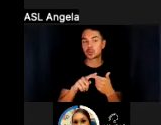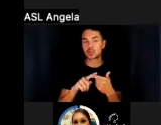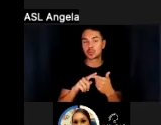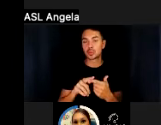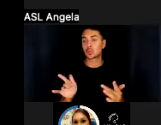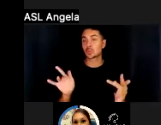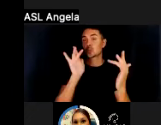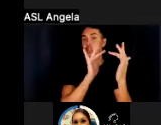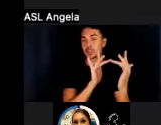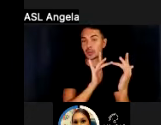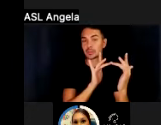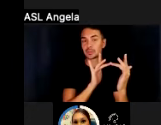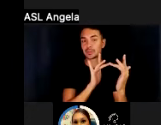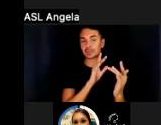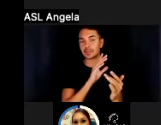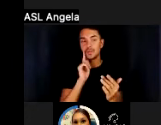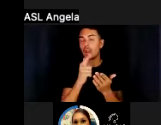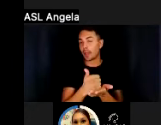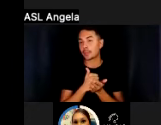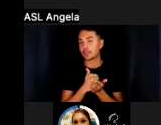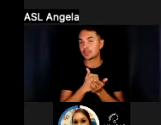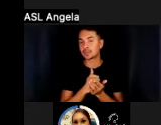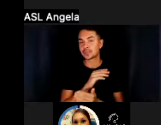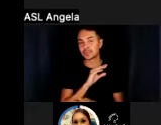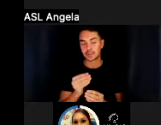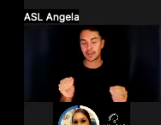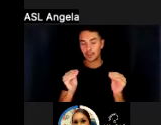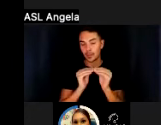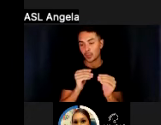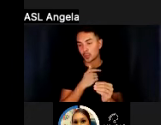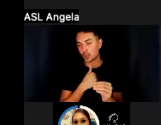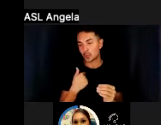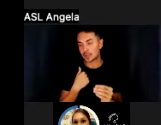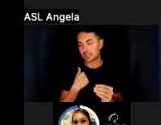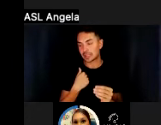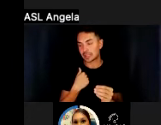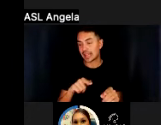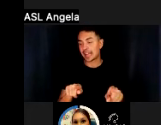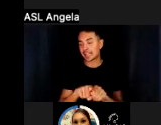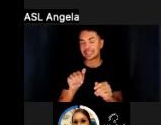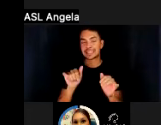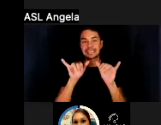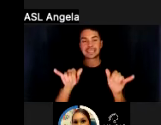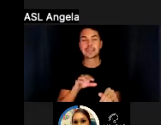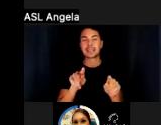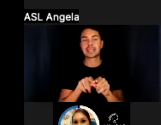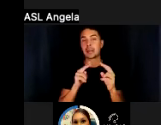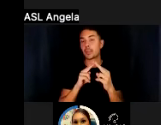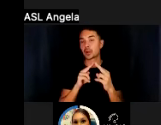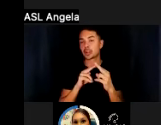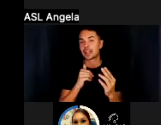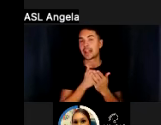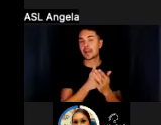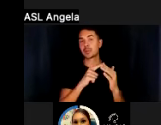out for help. And so the more that we can kind of, as a system and as partners, help to